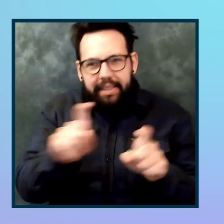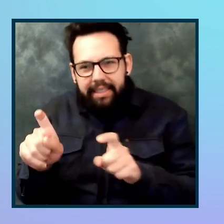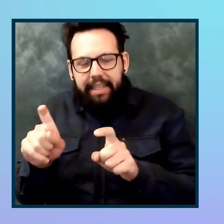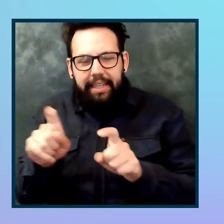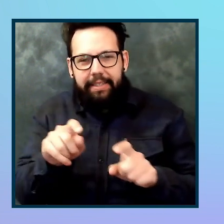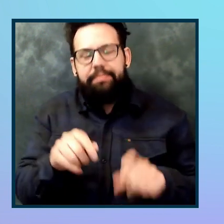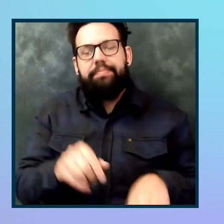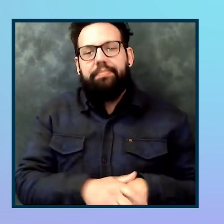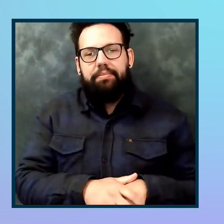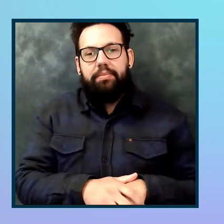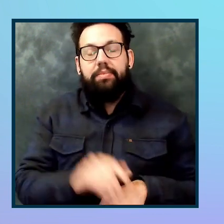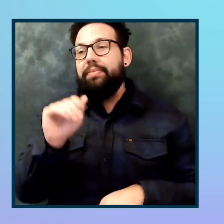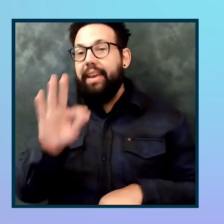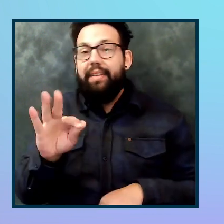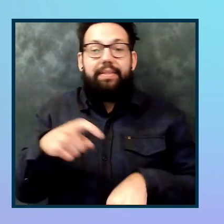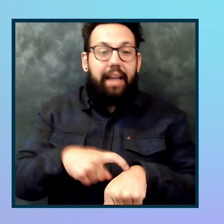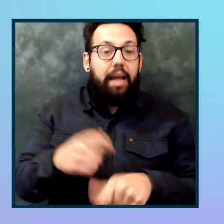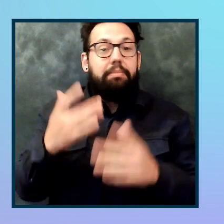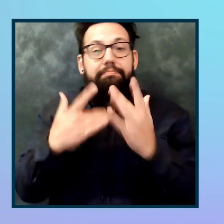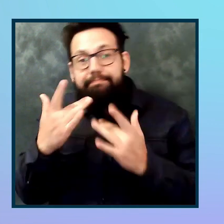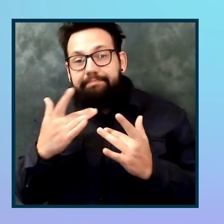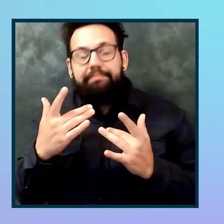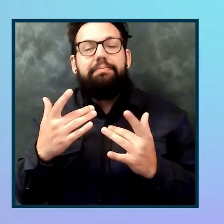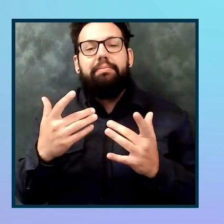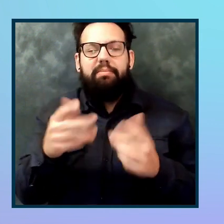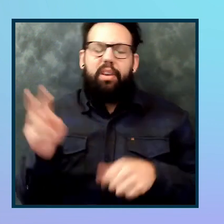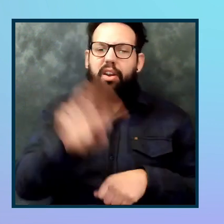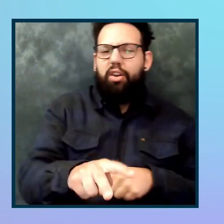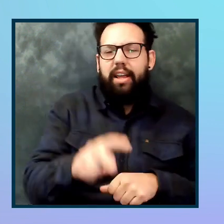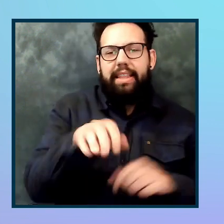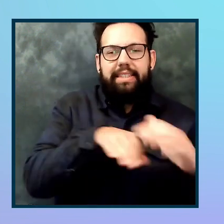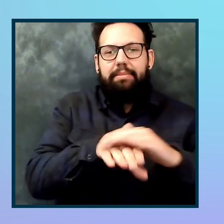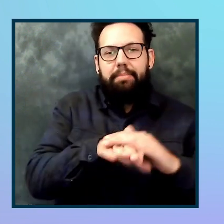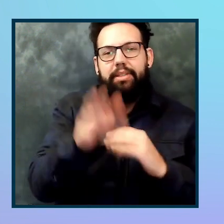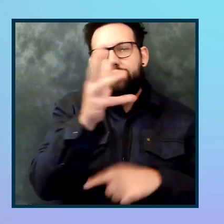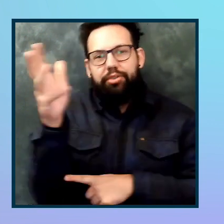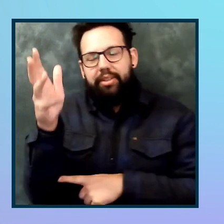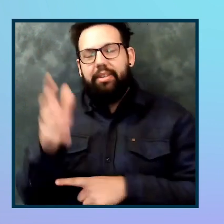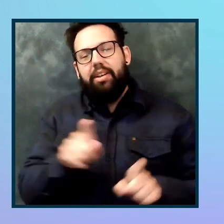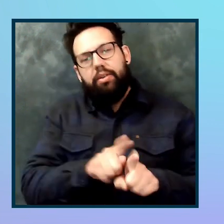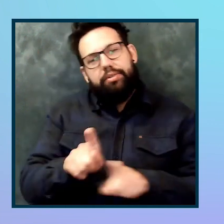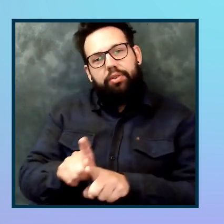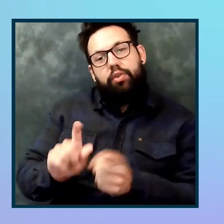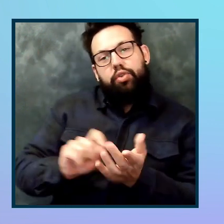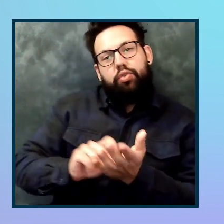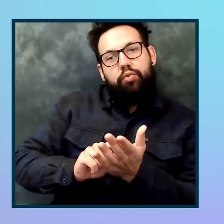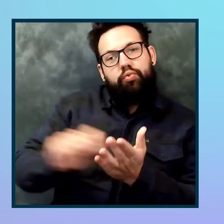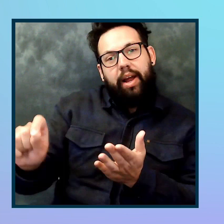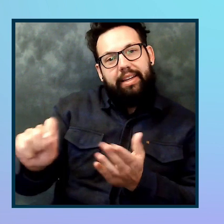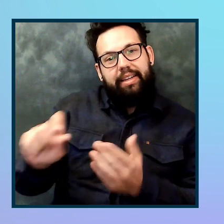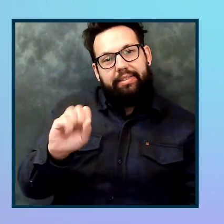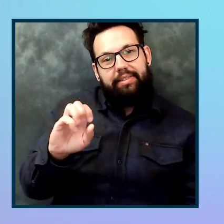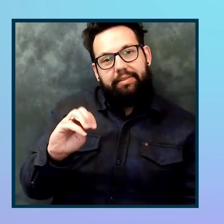the accessibility tree for me is usually the go-to. And writing semantic HTML, honestly, if you do that, a lot